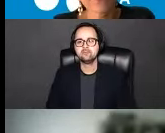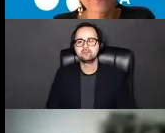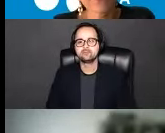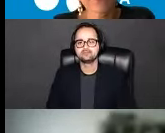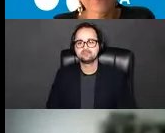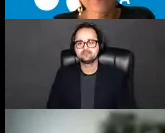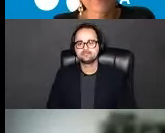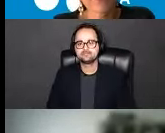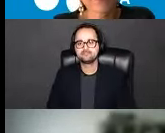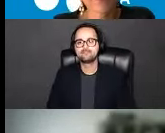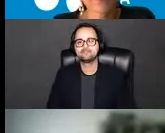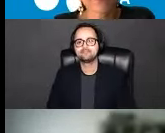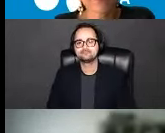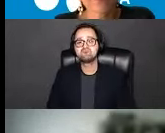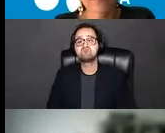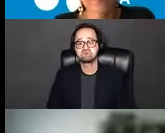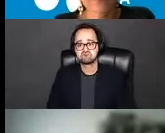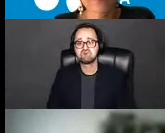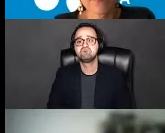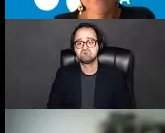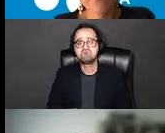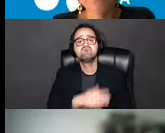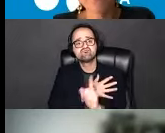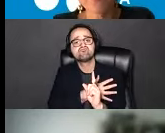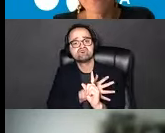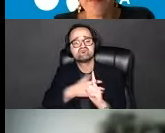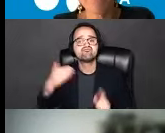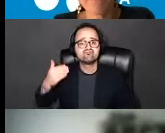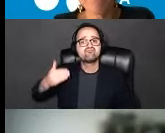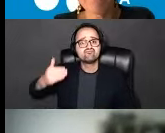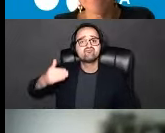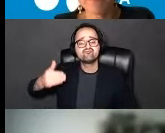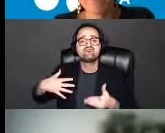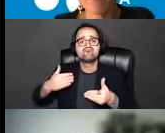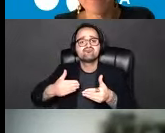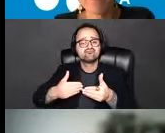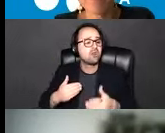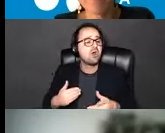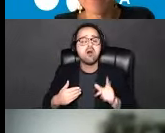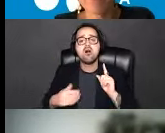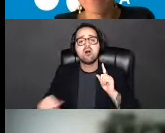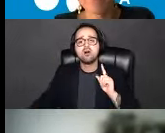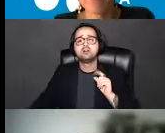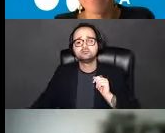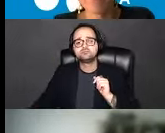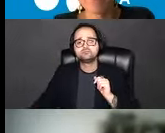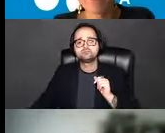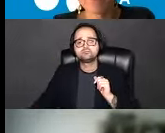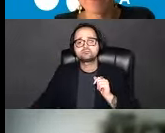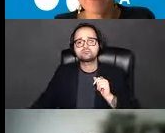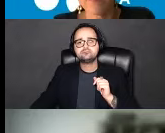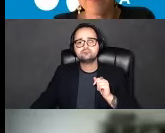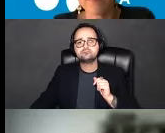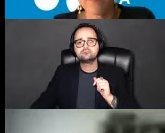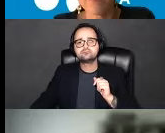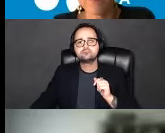So it looks like lots of you are getting there. Okay, but and nobody is not at least on the path. So that